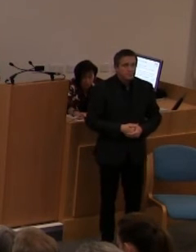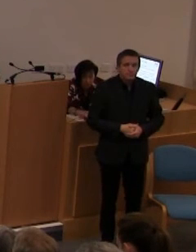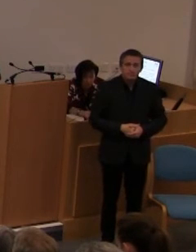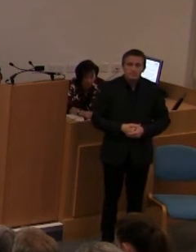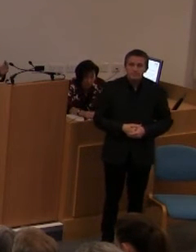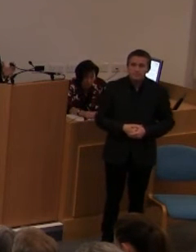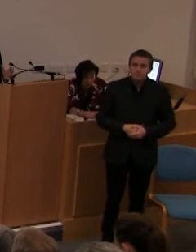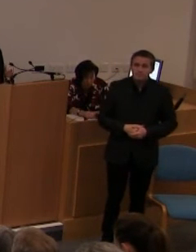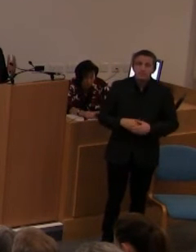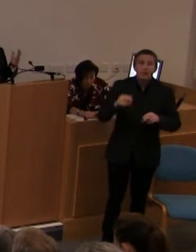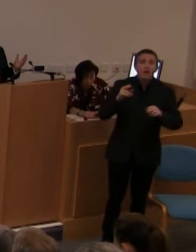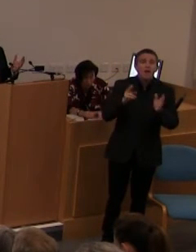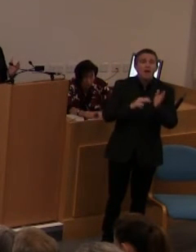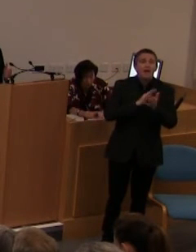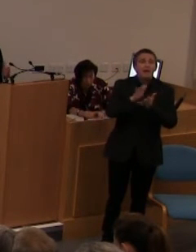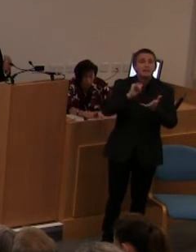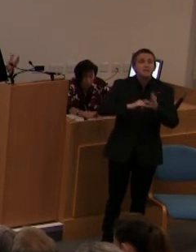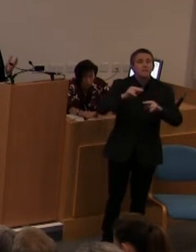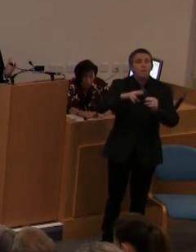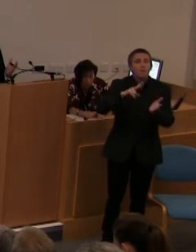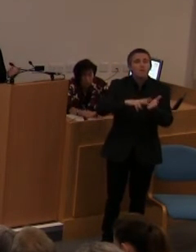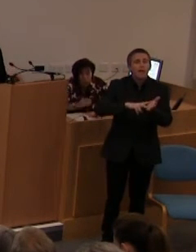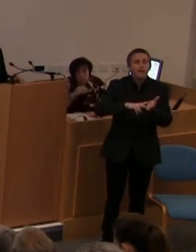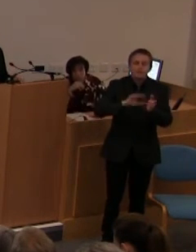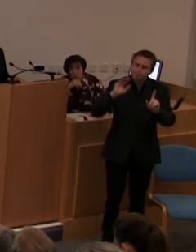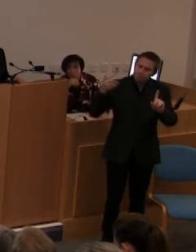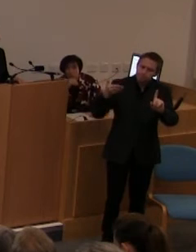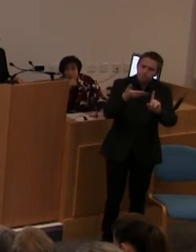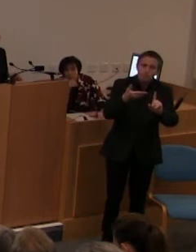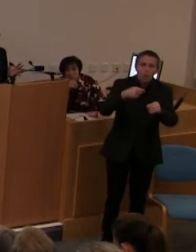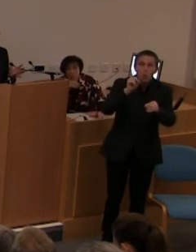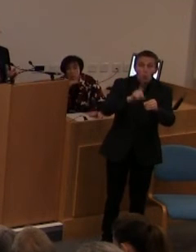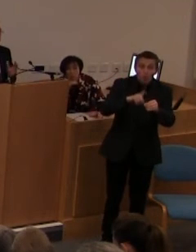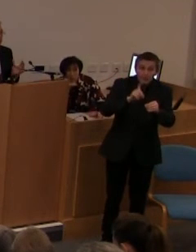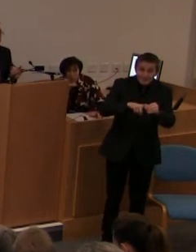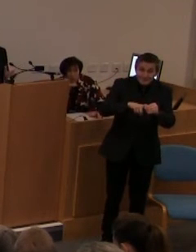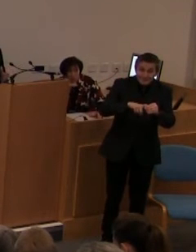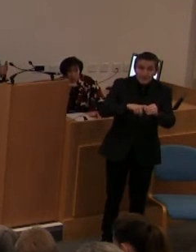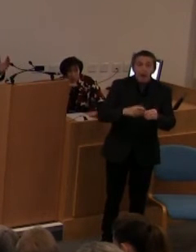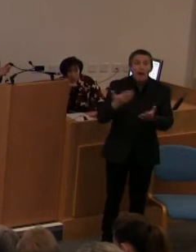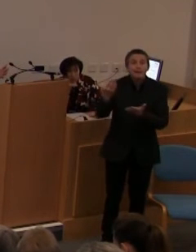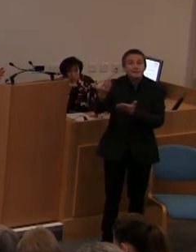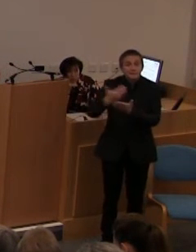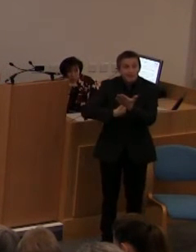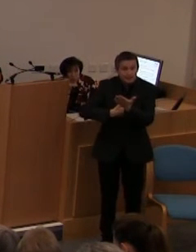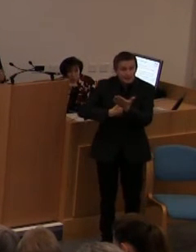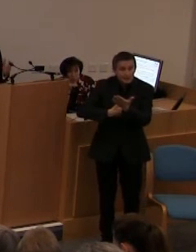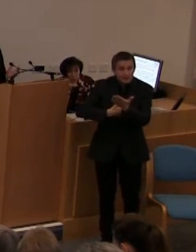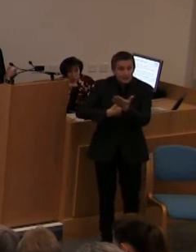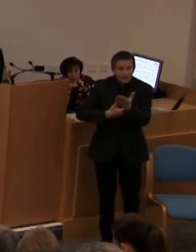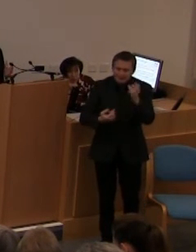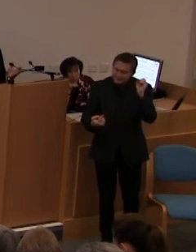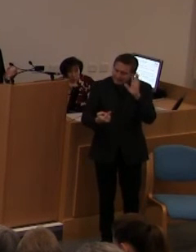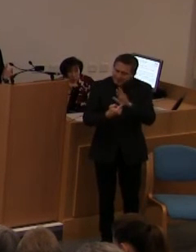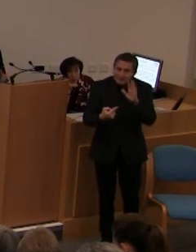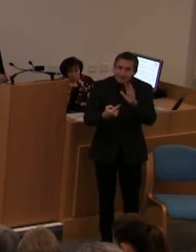us as an organisation. The first one is quality and safety. It's making sure that people get the right care in a